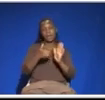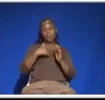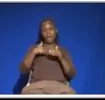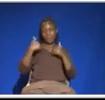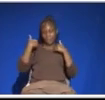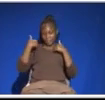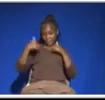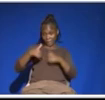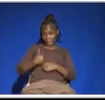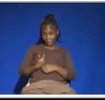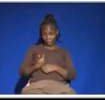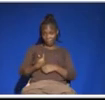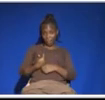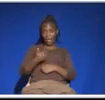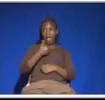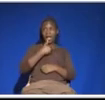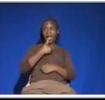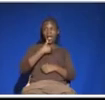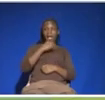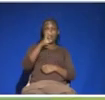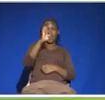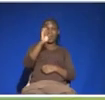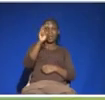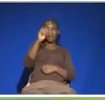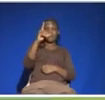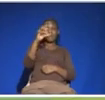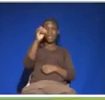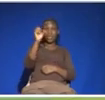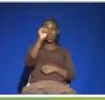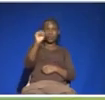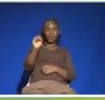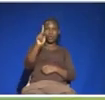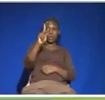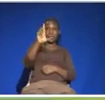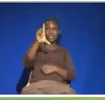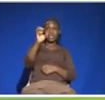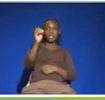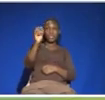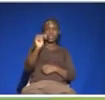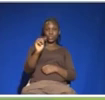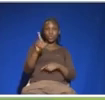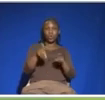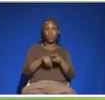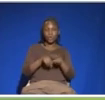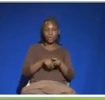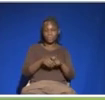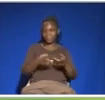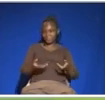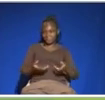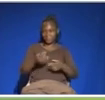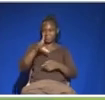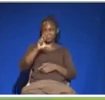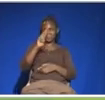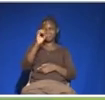ourselves who have endoskeletons. Organisms such as locusts have